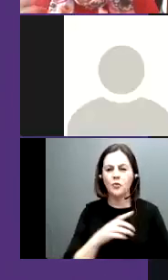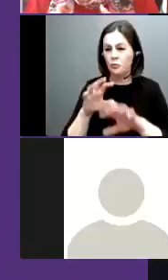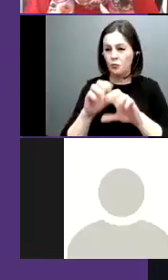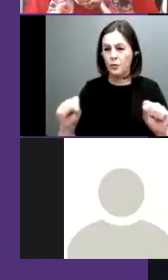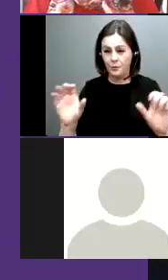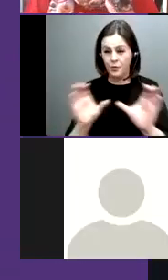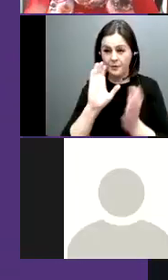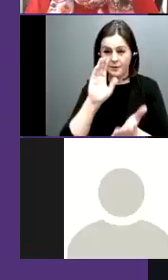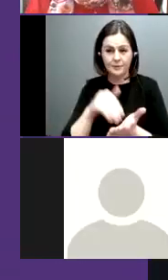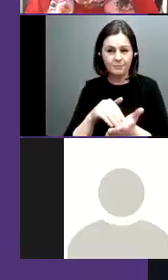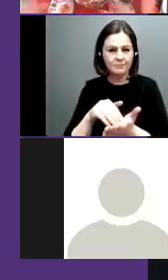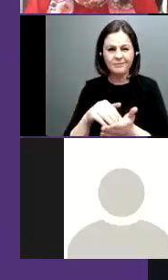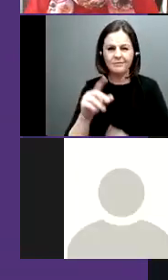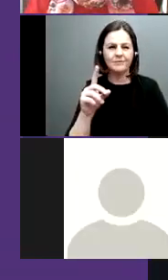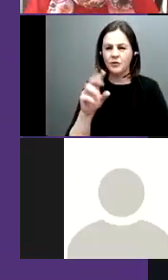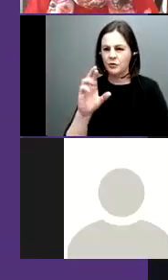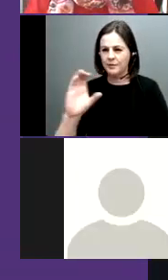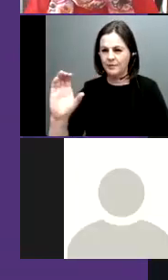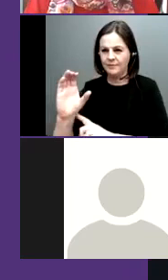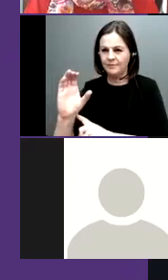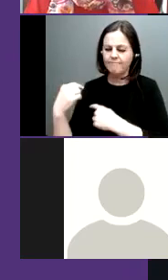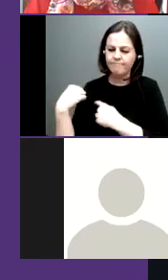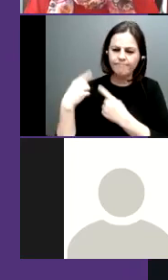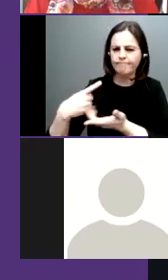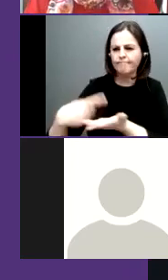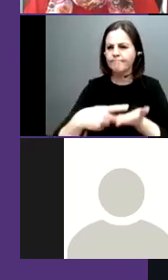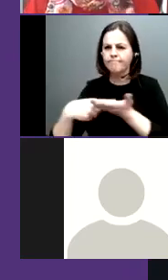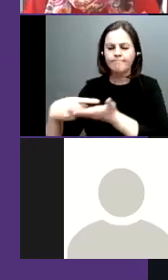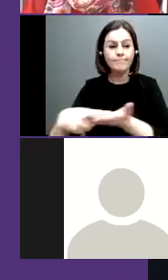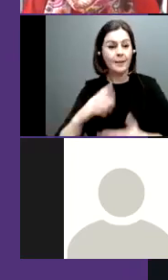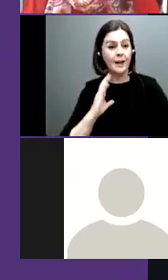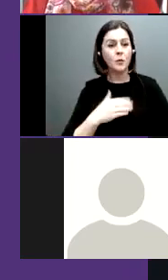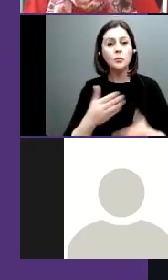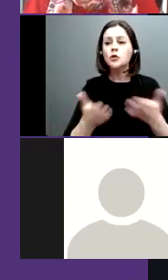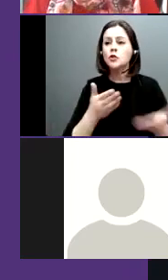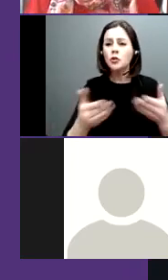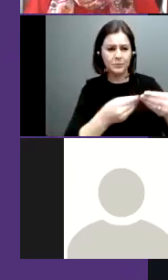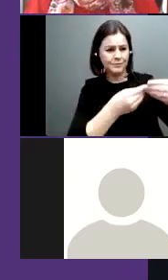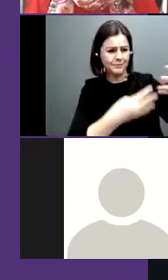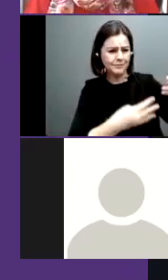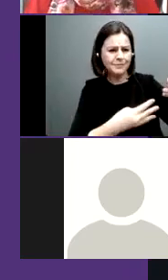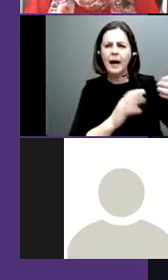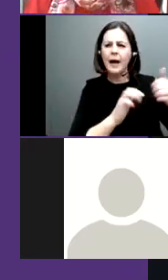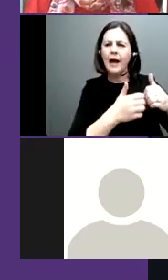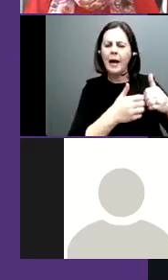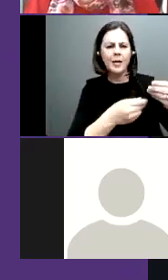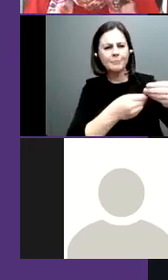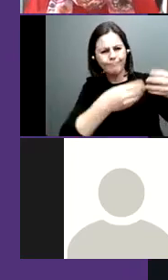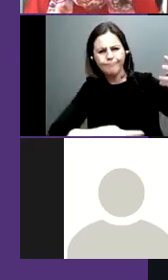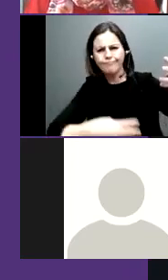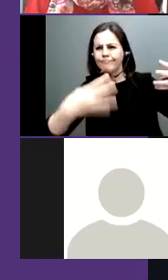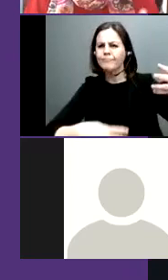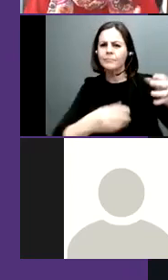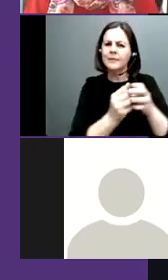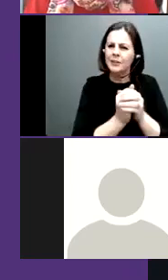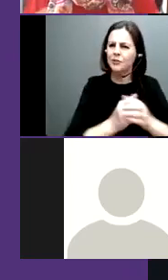other ways to increase our services, to potentially look for other funding to